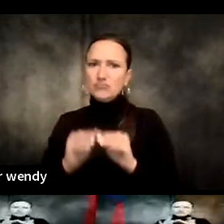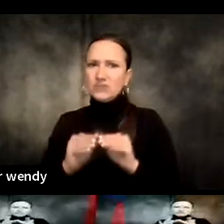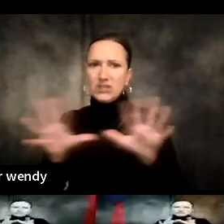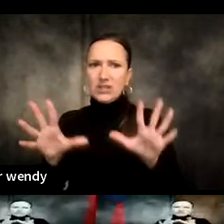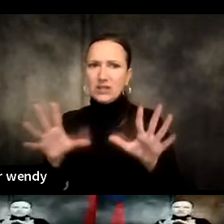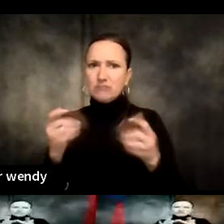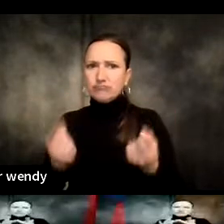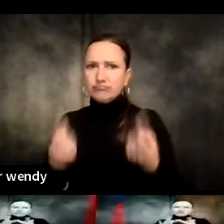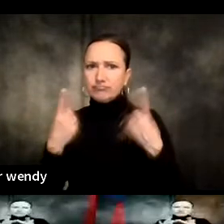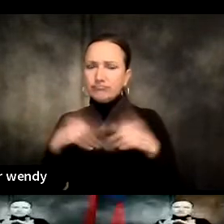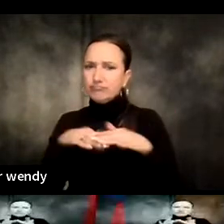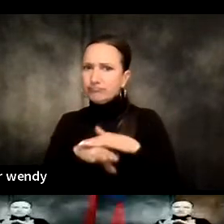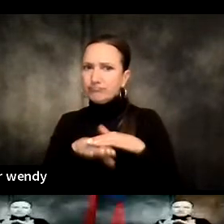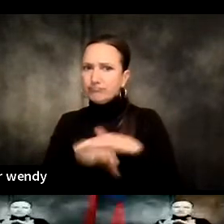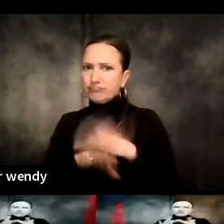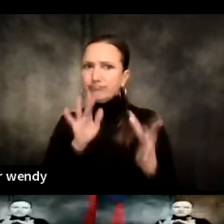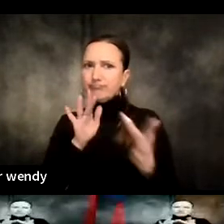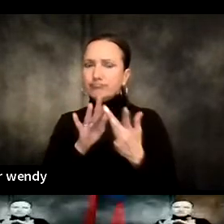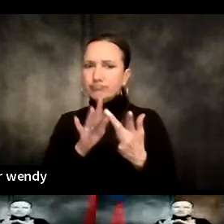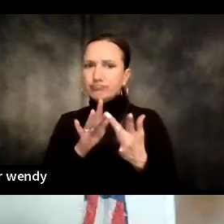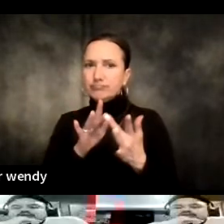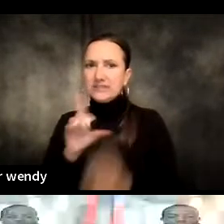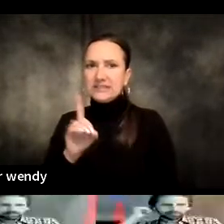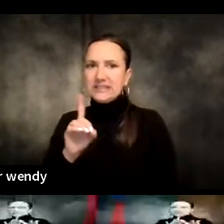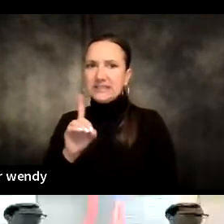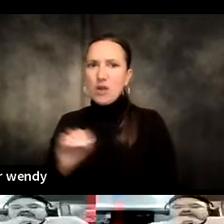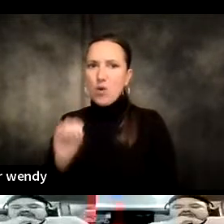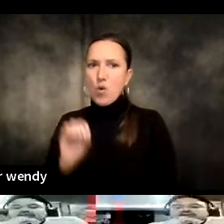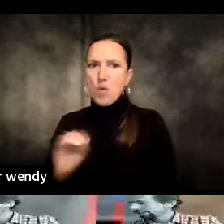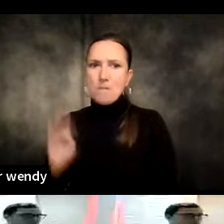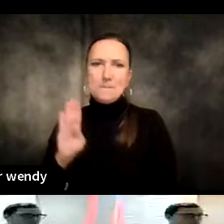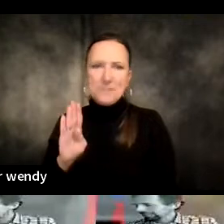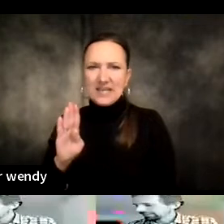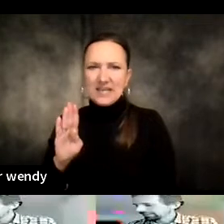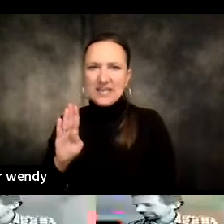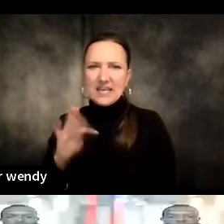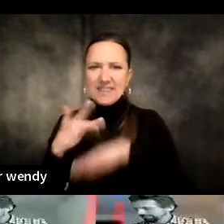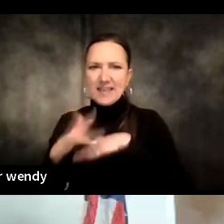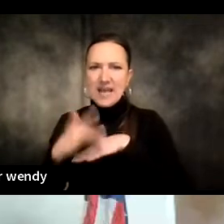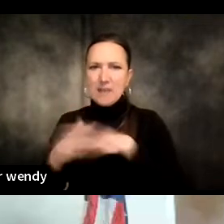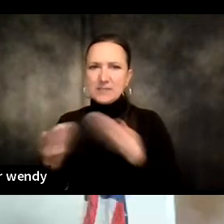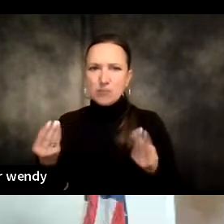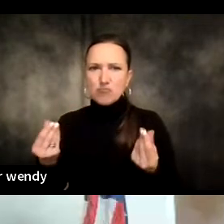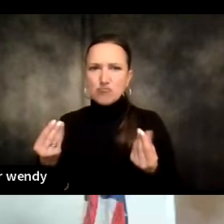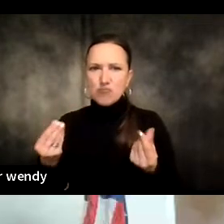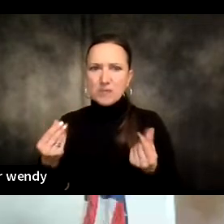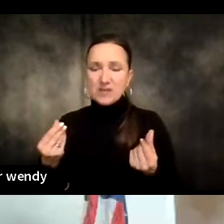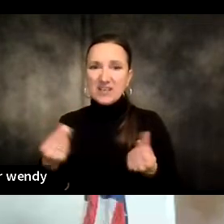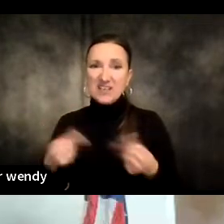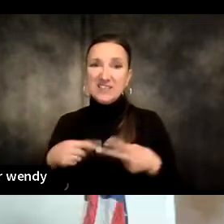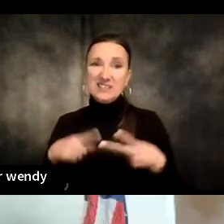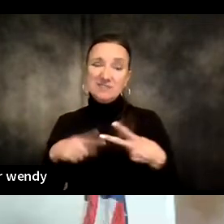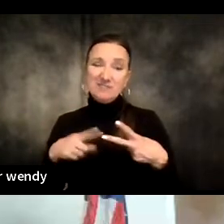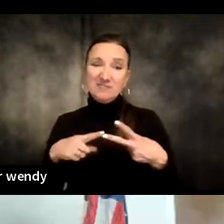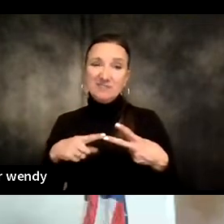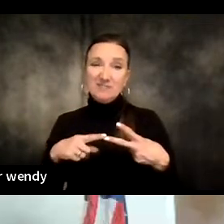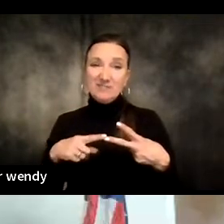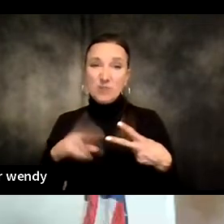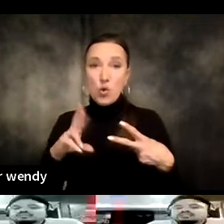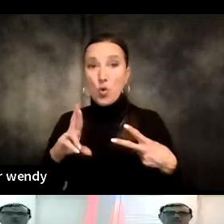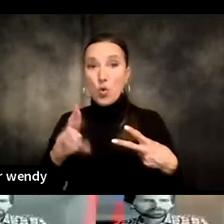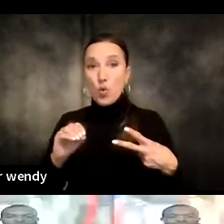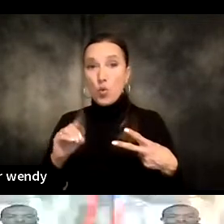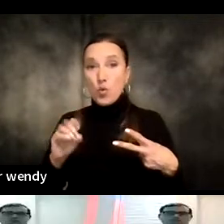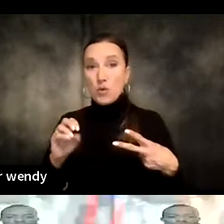user-friendly. You can go ahead and reach out to the DOB regarding the vacant lot. In terms of rodents, that's an